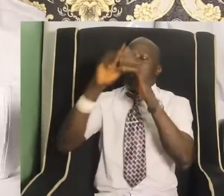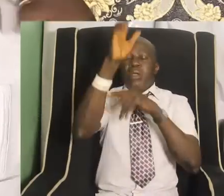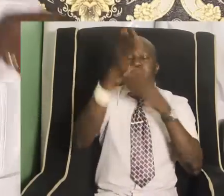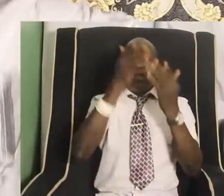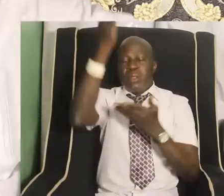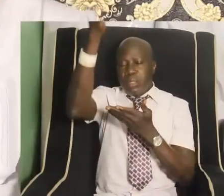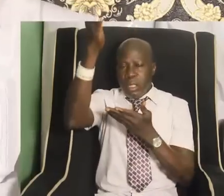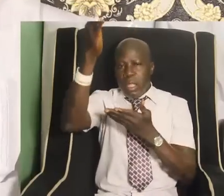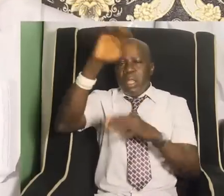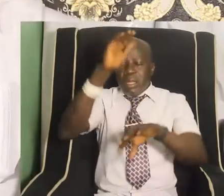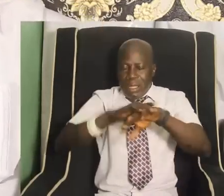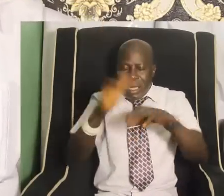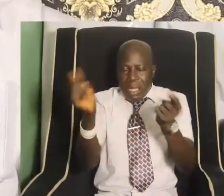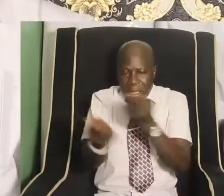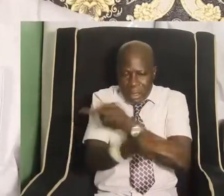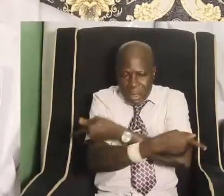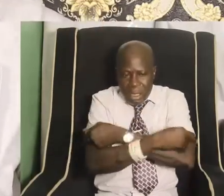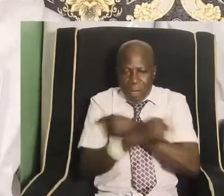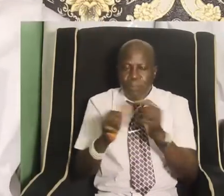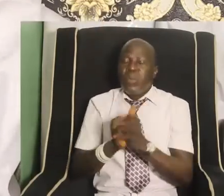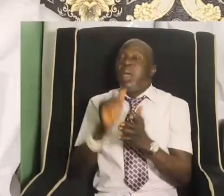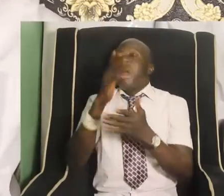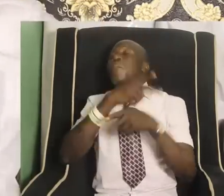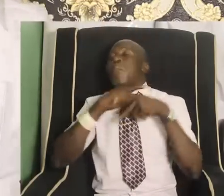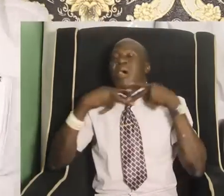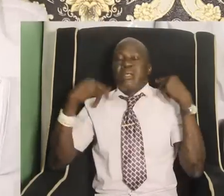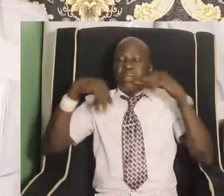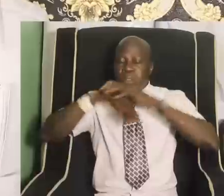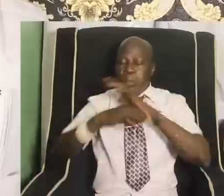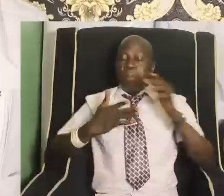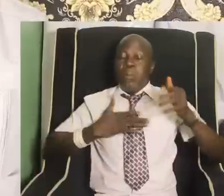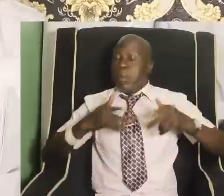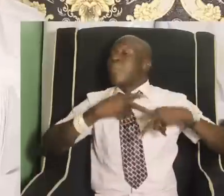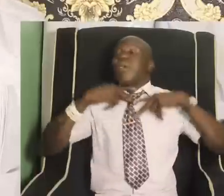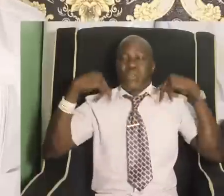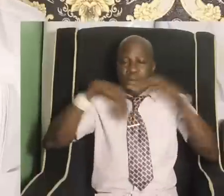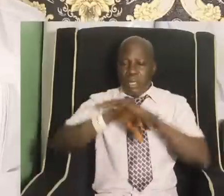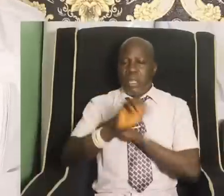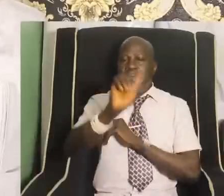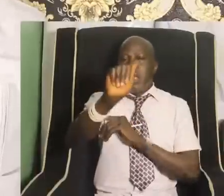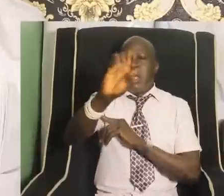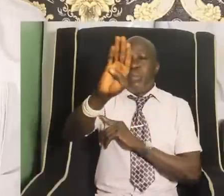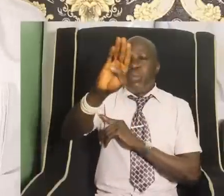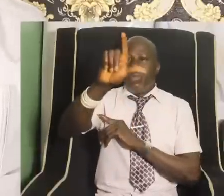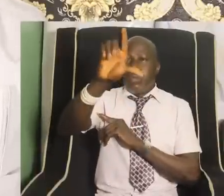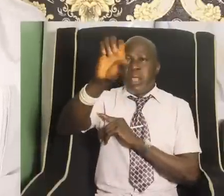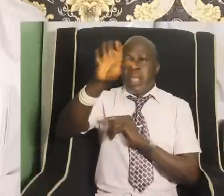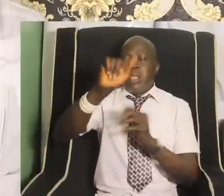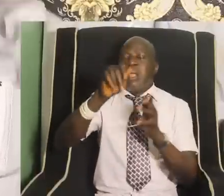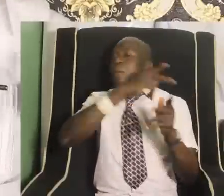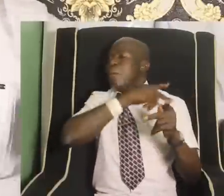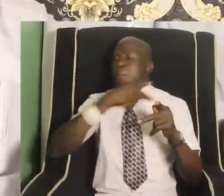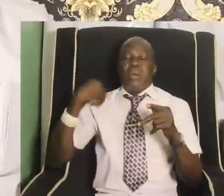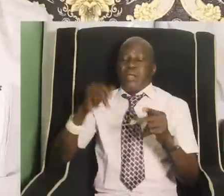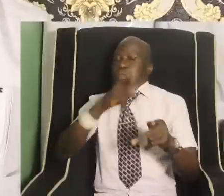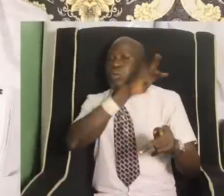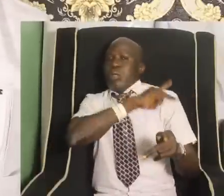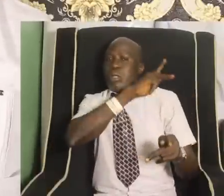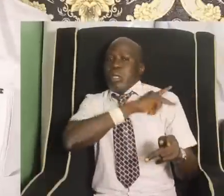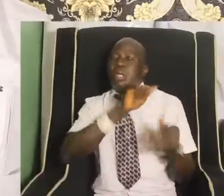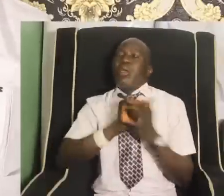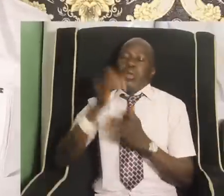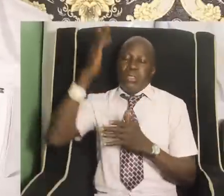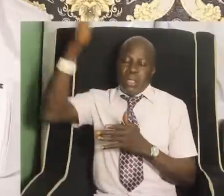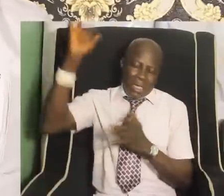to the mountain. Ni ojo na. That very day. Pastor mi to wa la bule gba wa nbe jo. My pastor at Abule gba was present. Pastor Kayode. Pastor Kayode. O wa nbe jo na. He